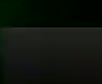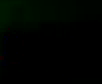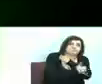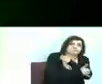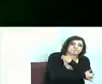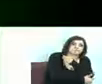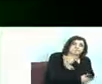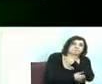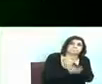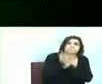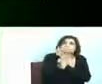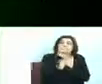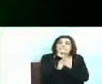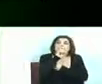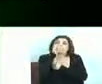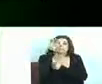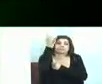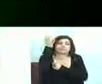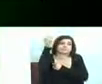nation. You